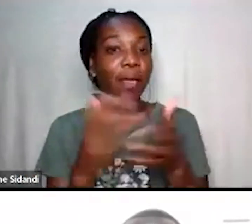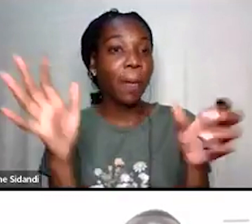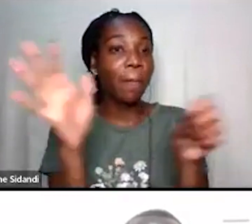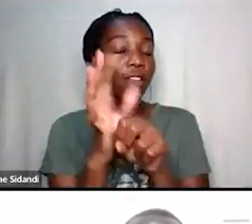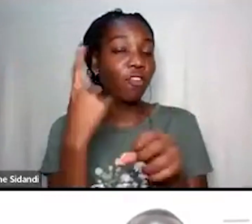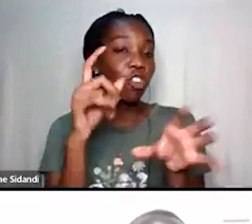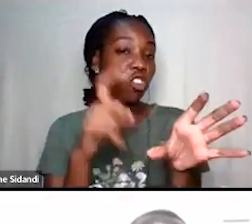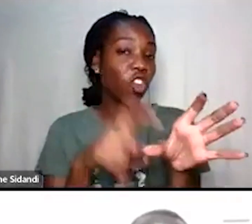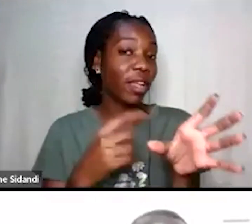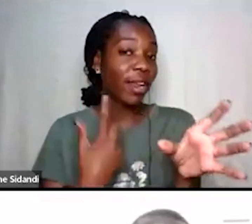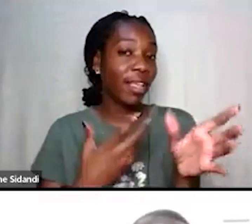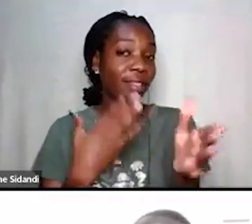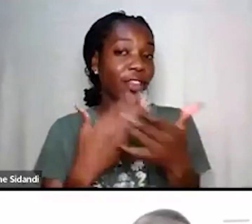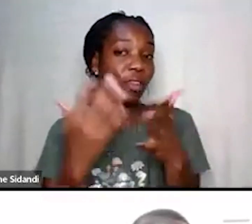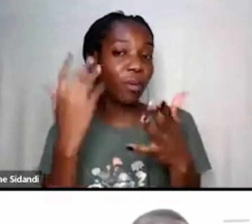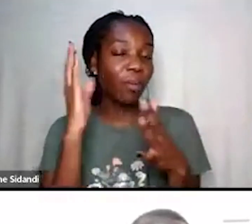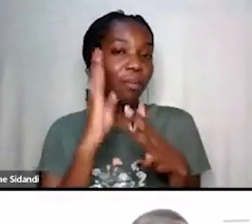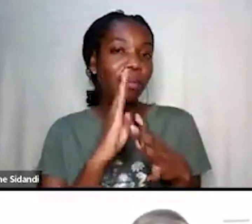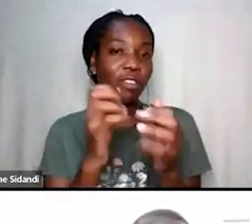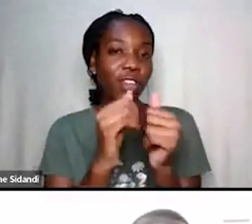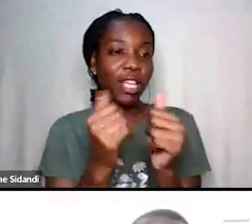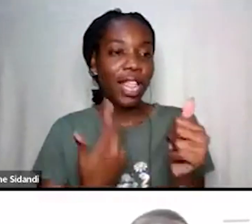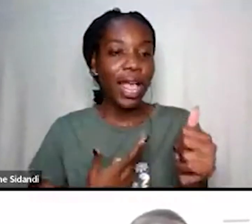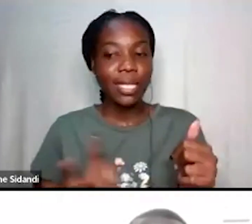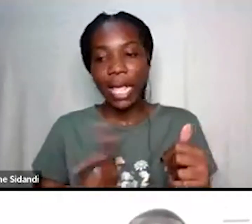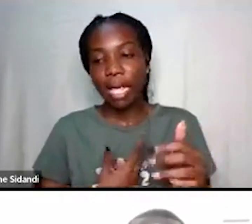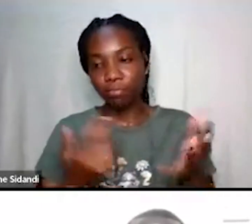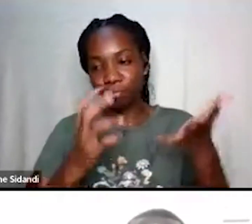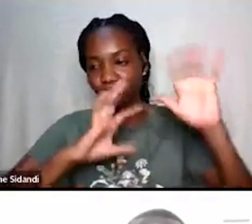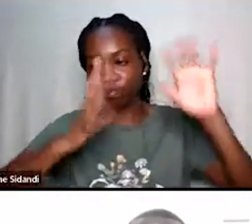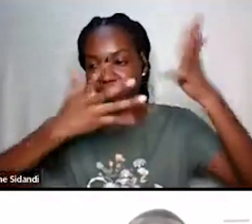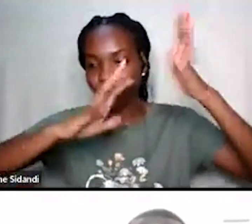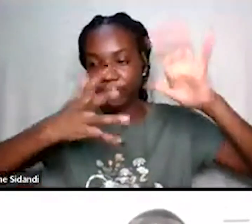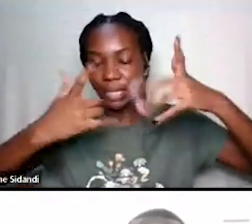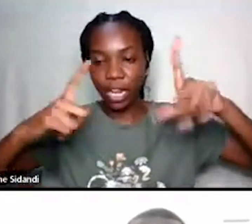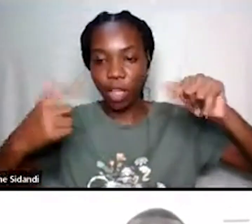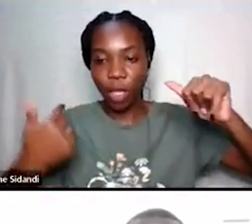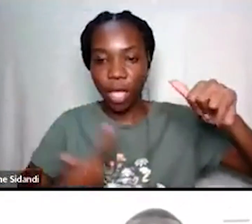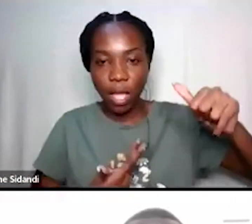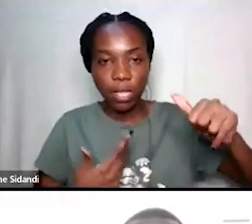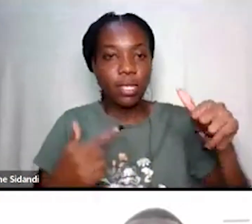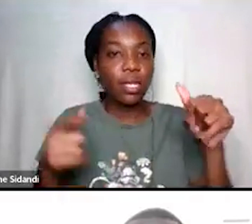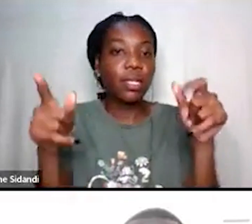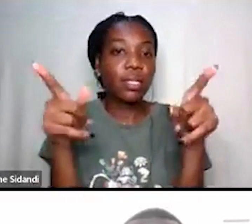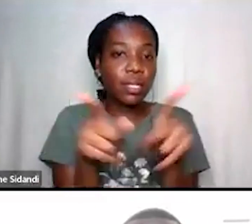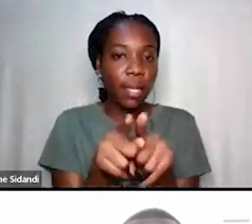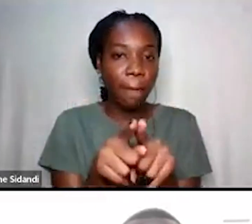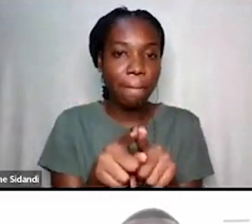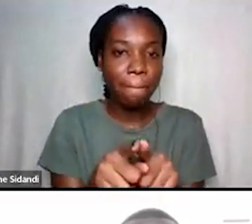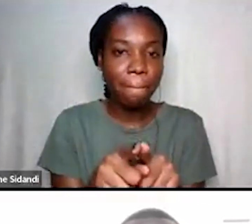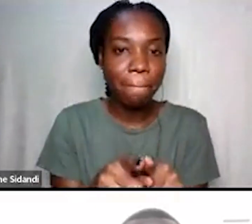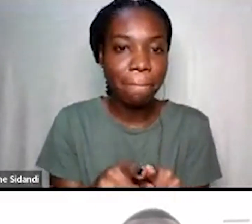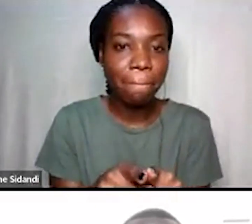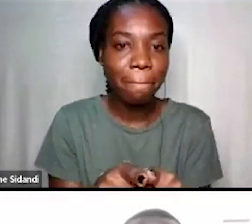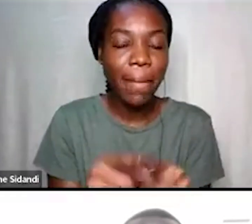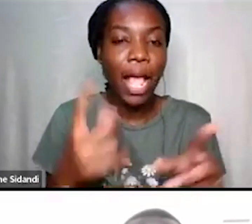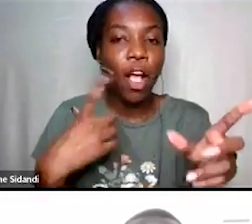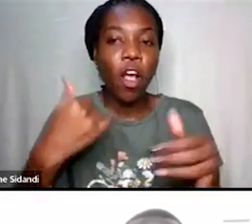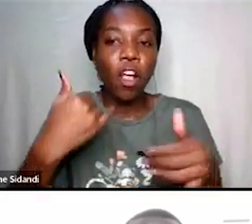us. Thank you for being with us this evening. We really appreciate. Allow us to also go and